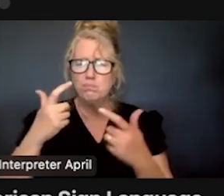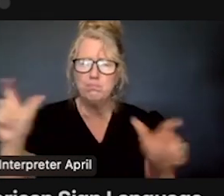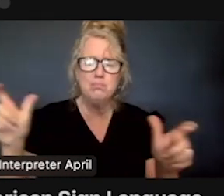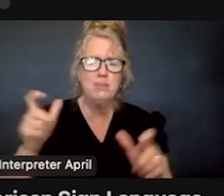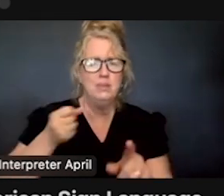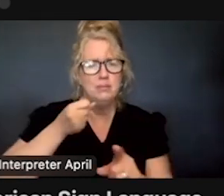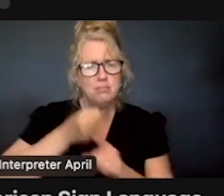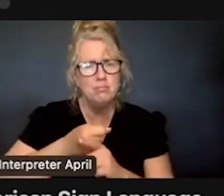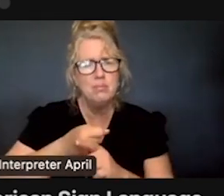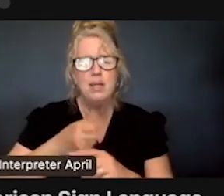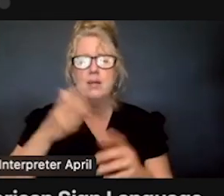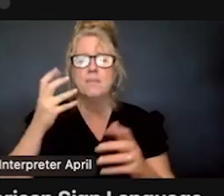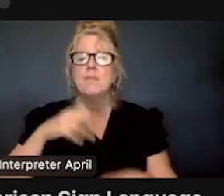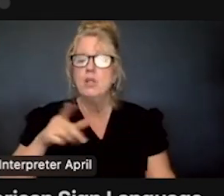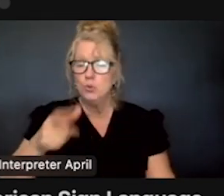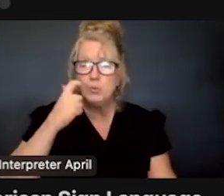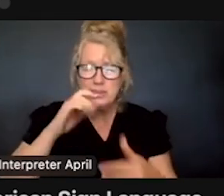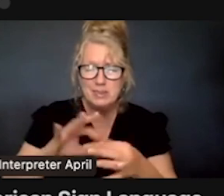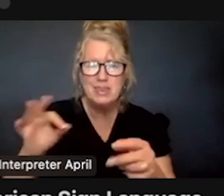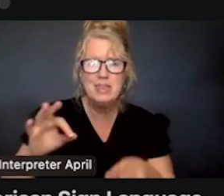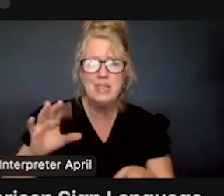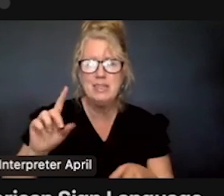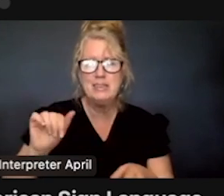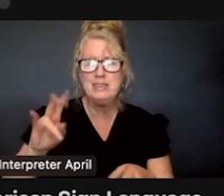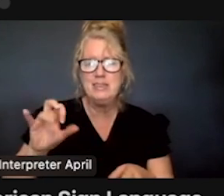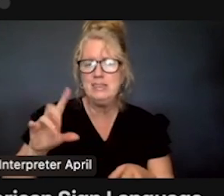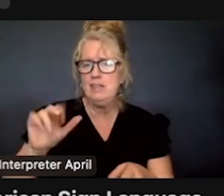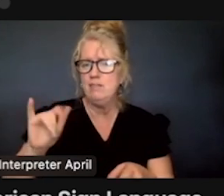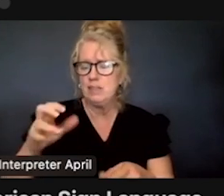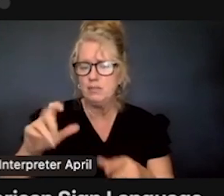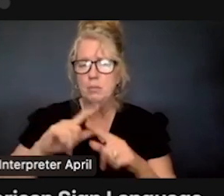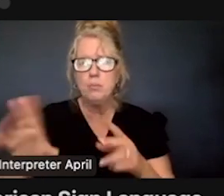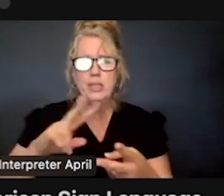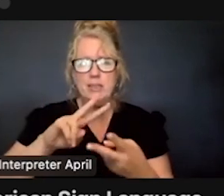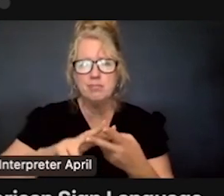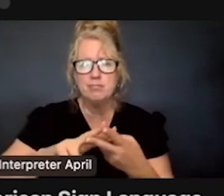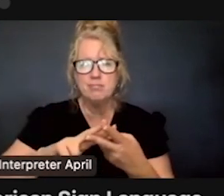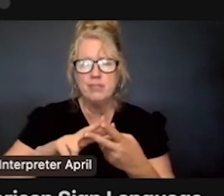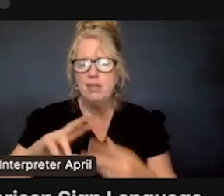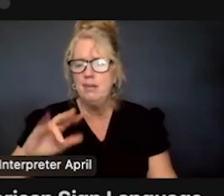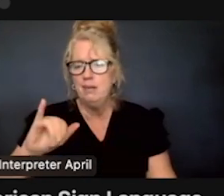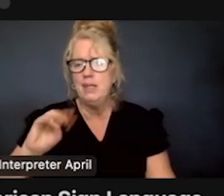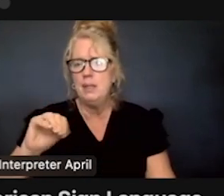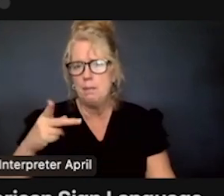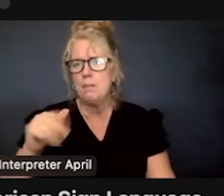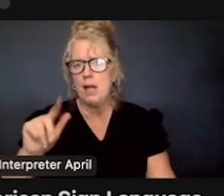chat there that David Covington has put impact. Definitely.